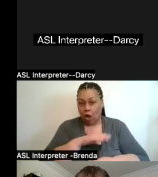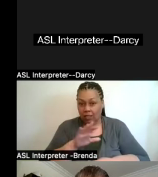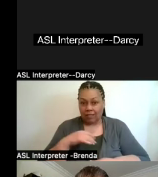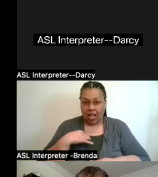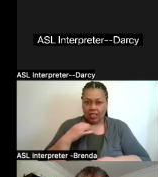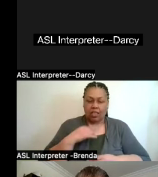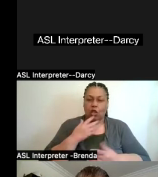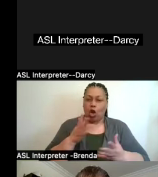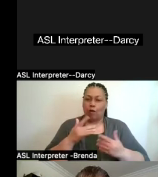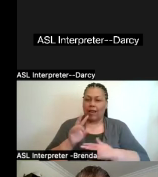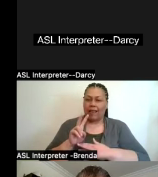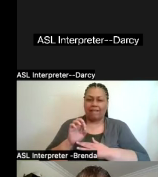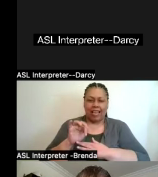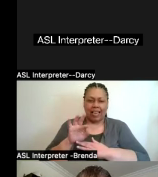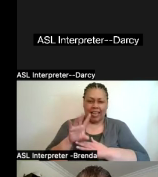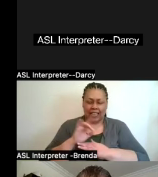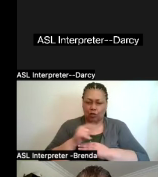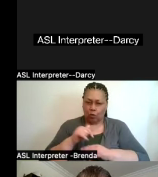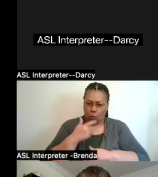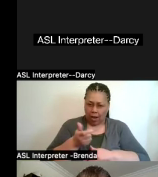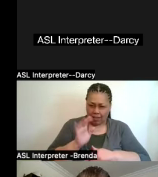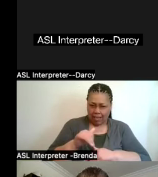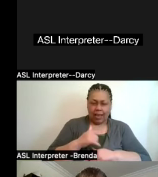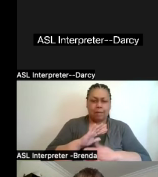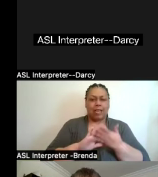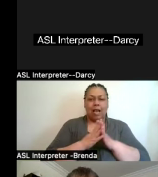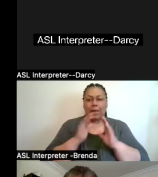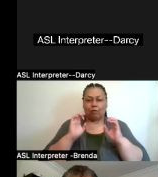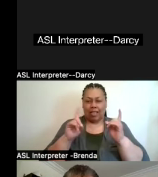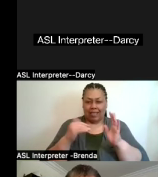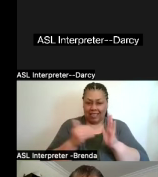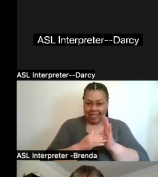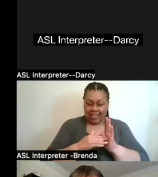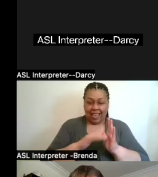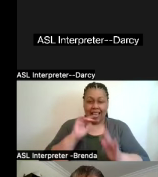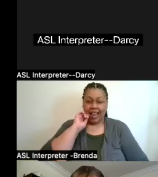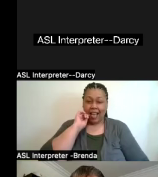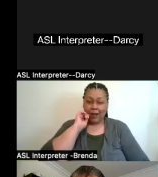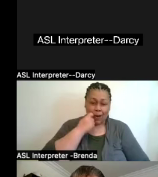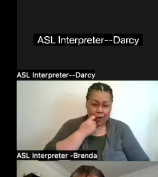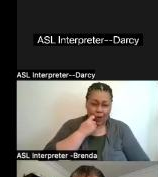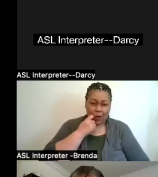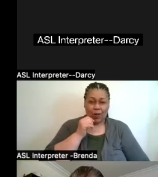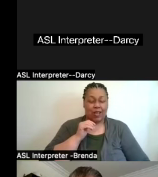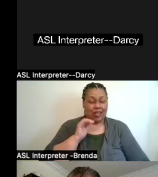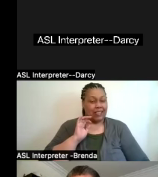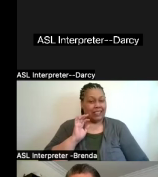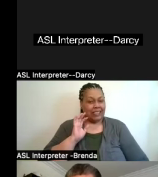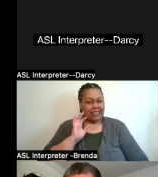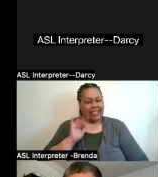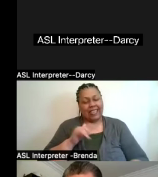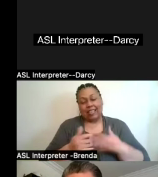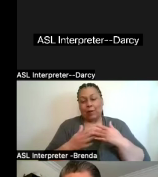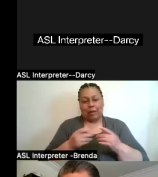that, just get re-energized and re-educated about it. Like, just how cool would that be? So anyway, it's a little bit about Team